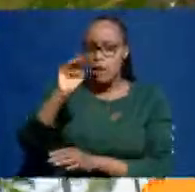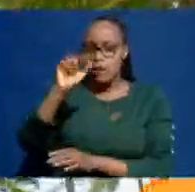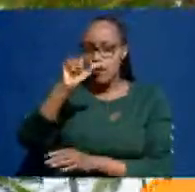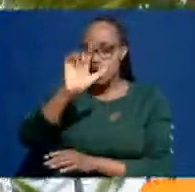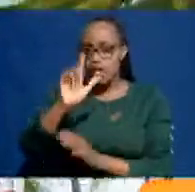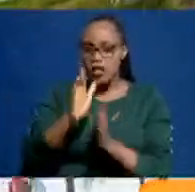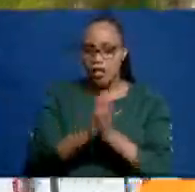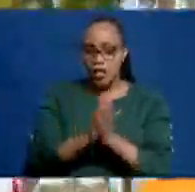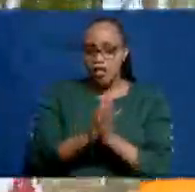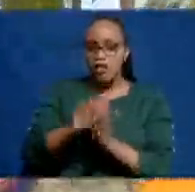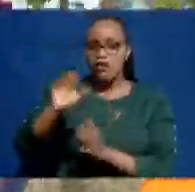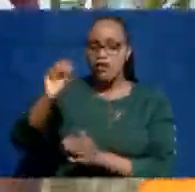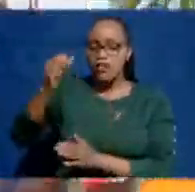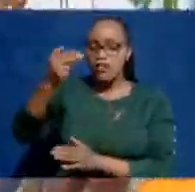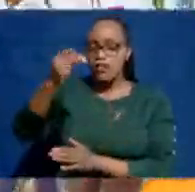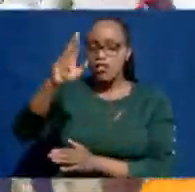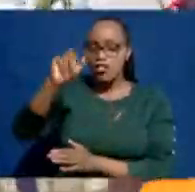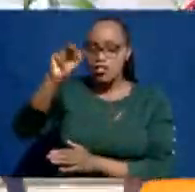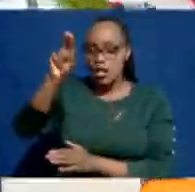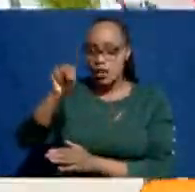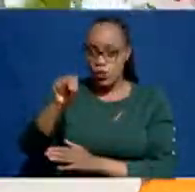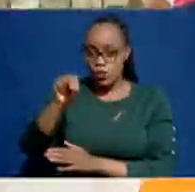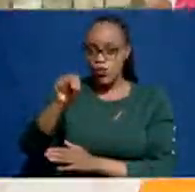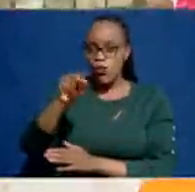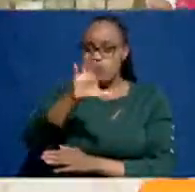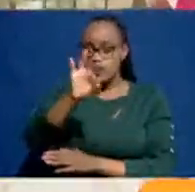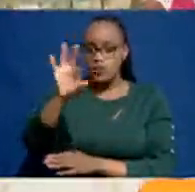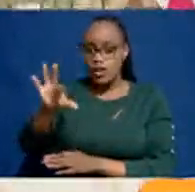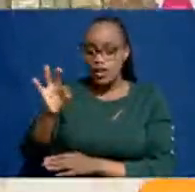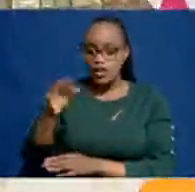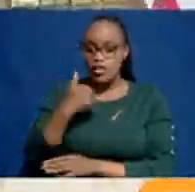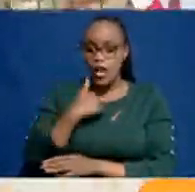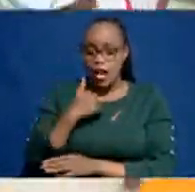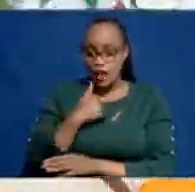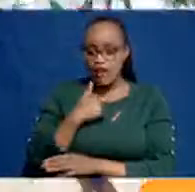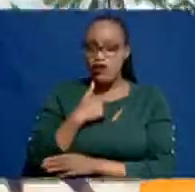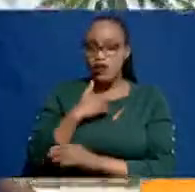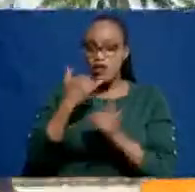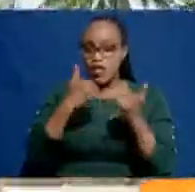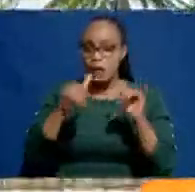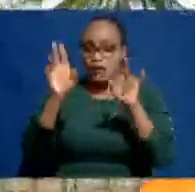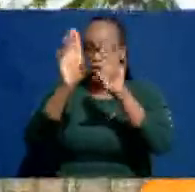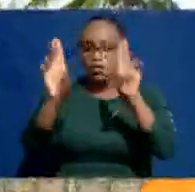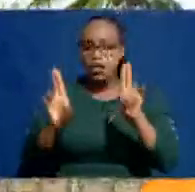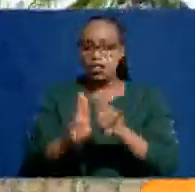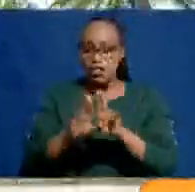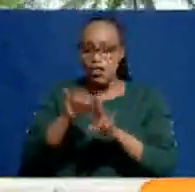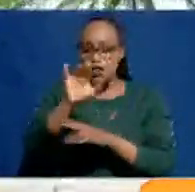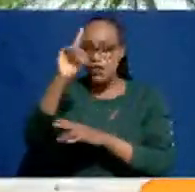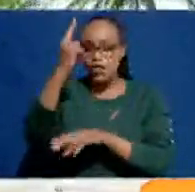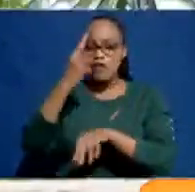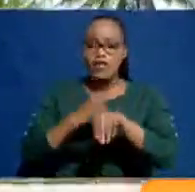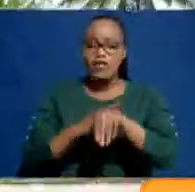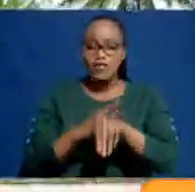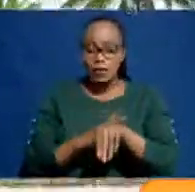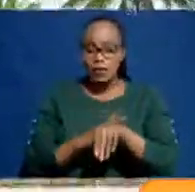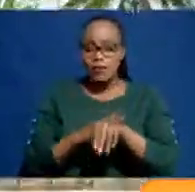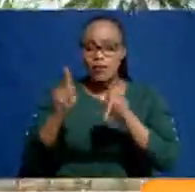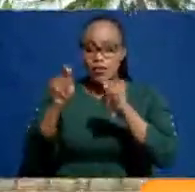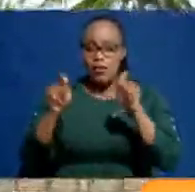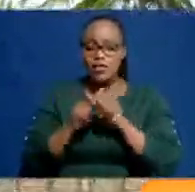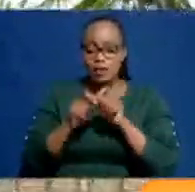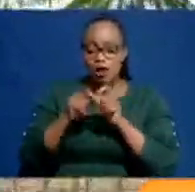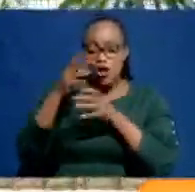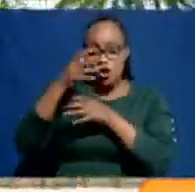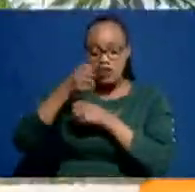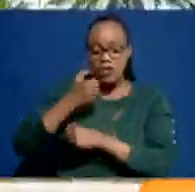and Sharon Jepkosgei being selected. They will be playing at the international stage for the first time. The team is confident